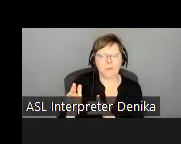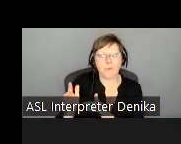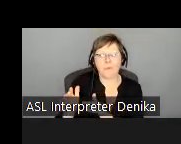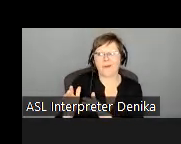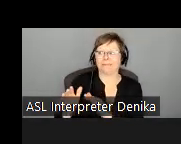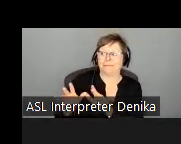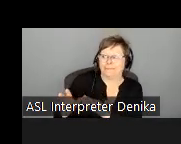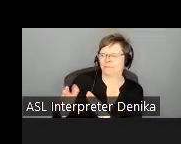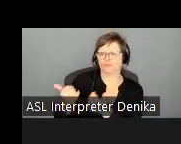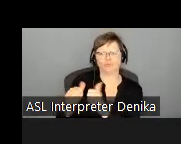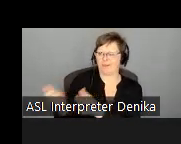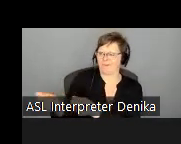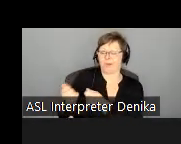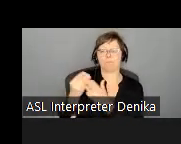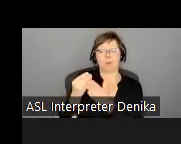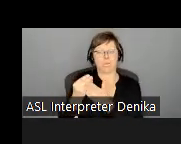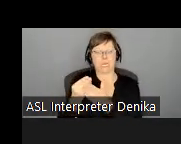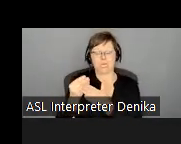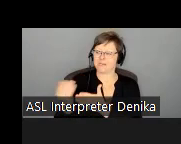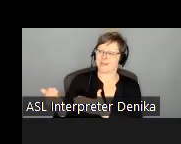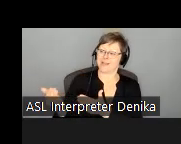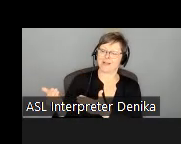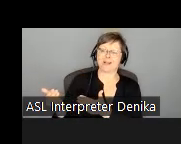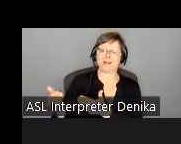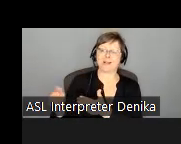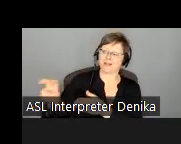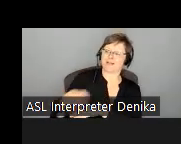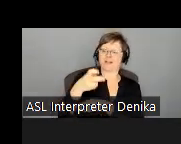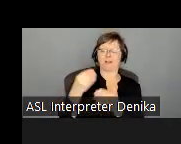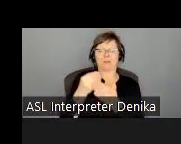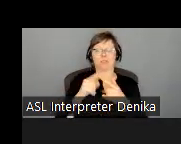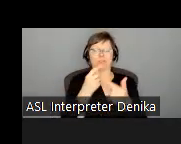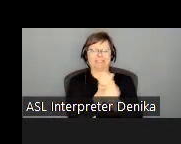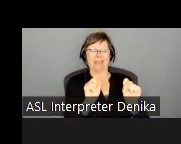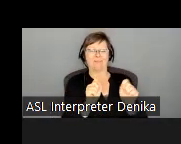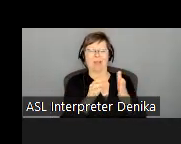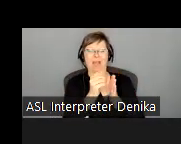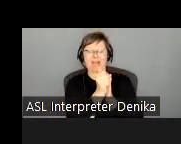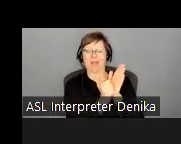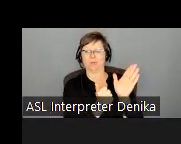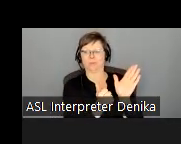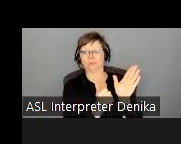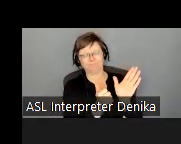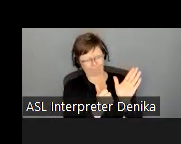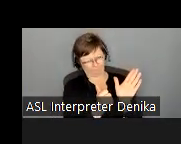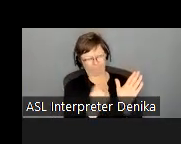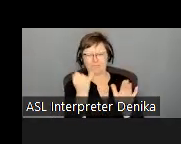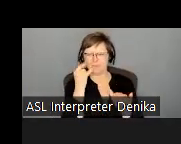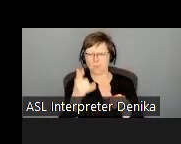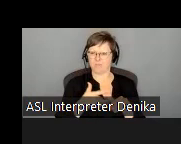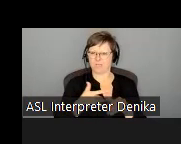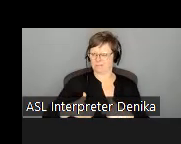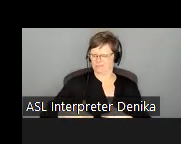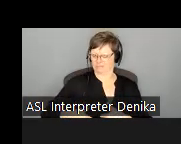it into a safe account. So a good red flag is if somebody is